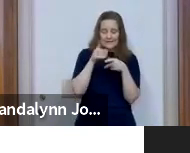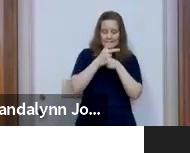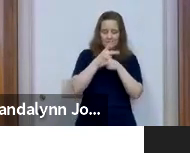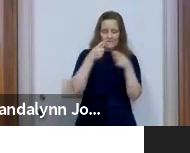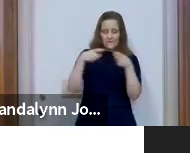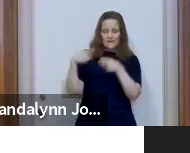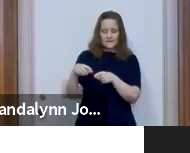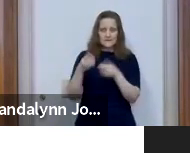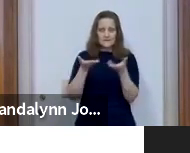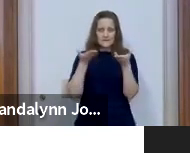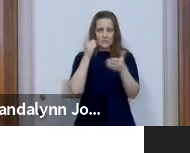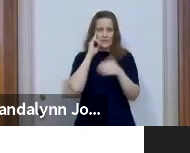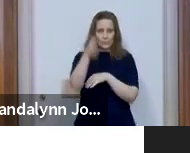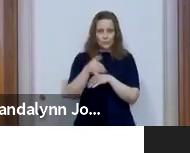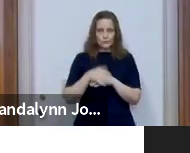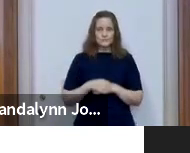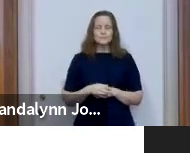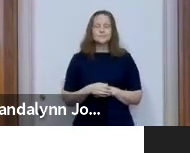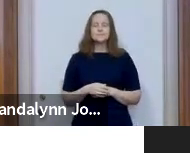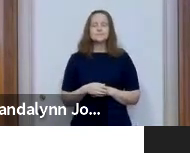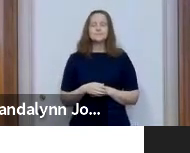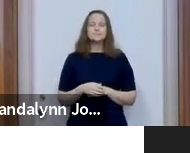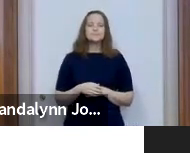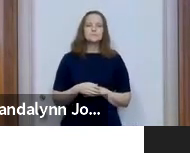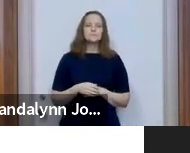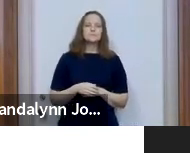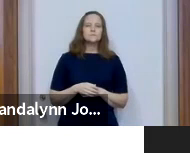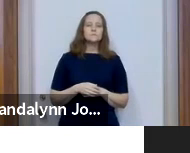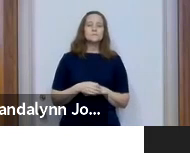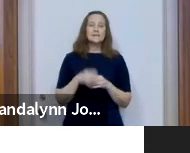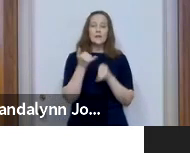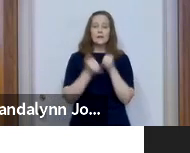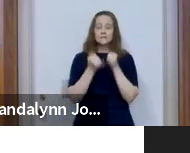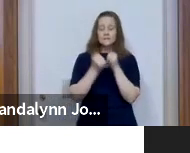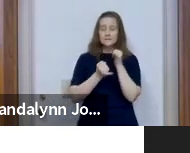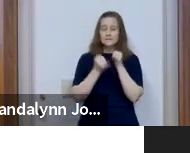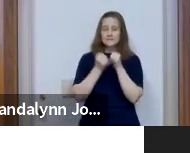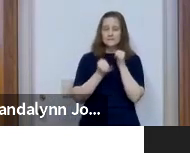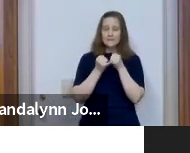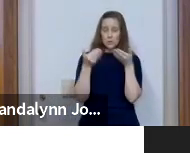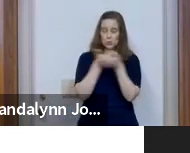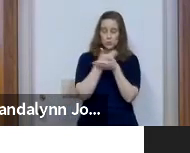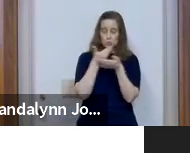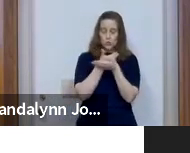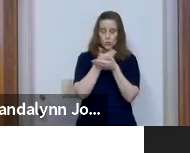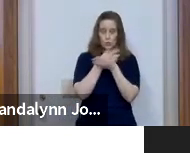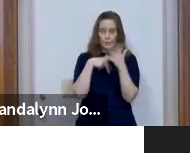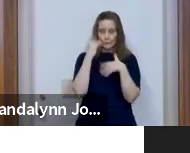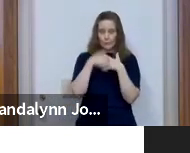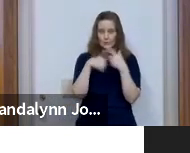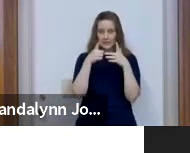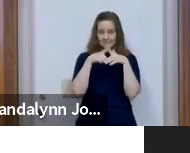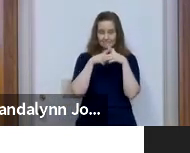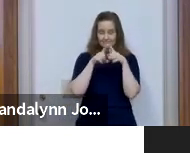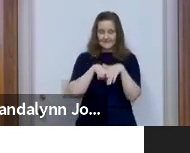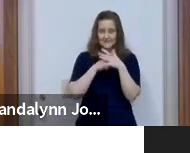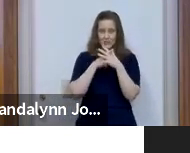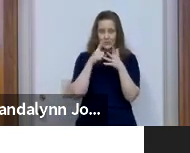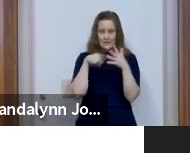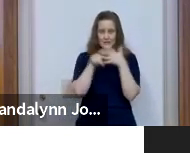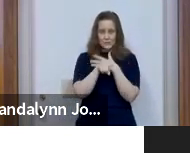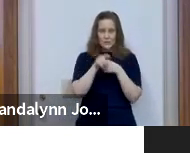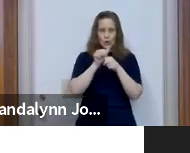for the future. And last but certainly not least, this is a very new initiative that's launching in the next week, and it's our